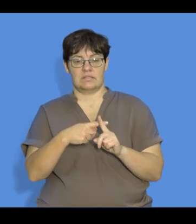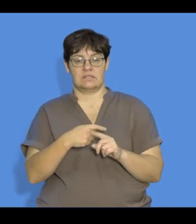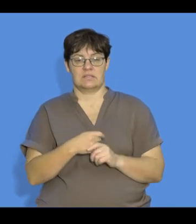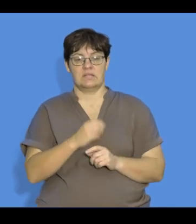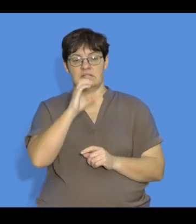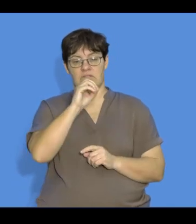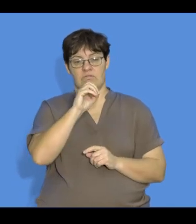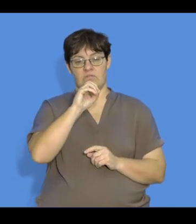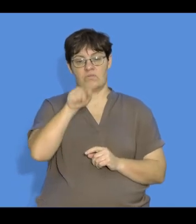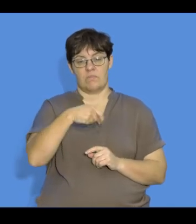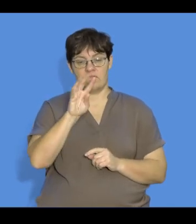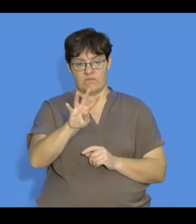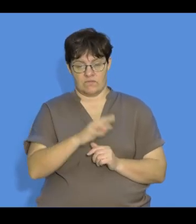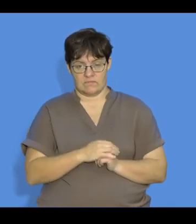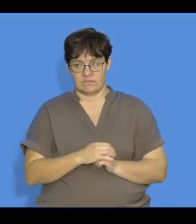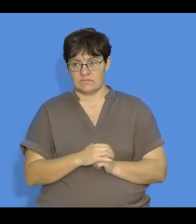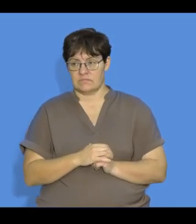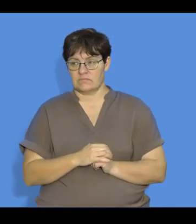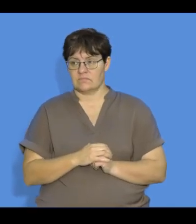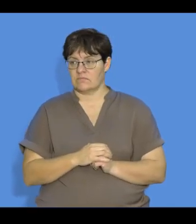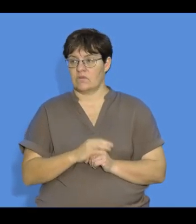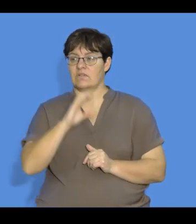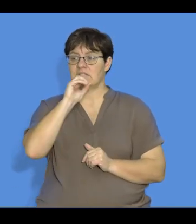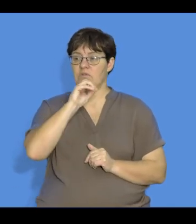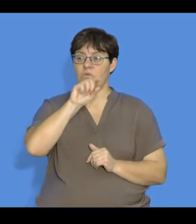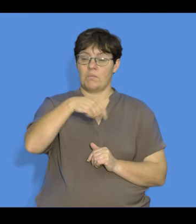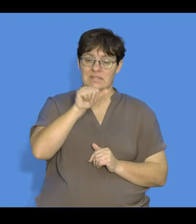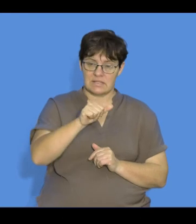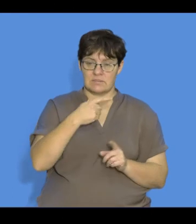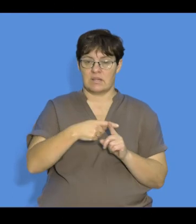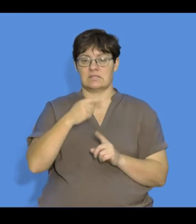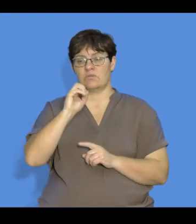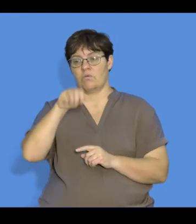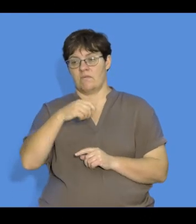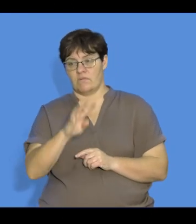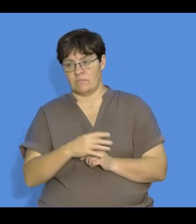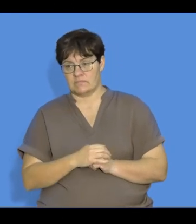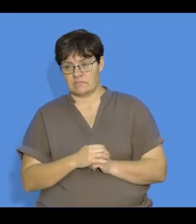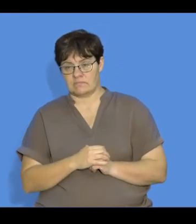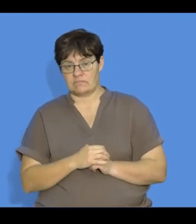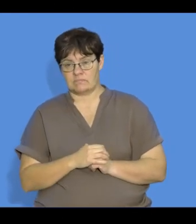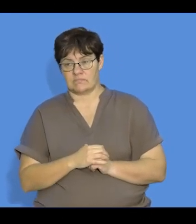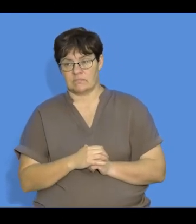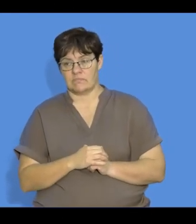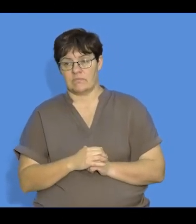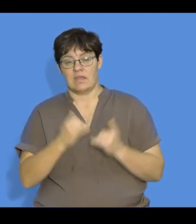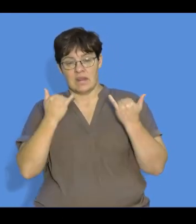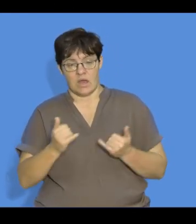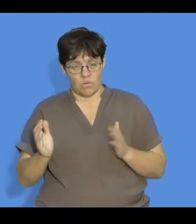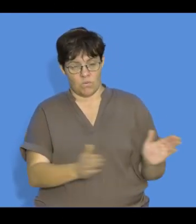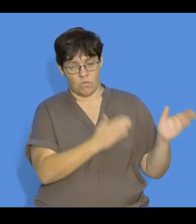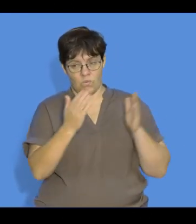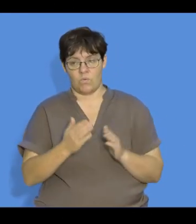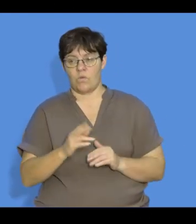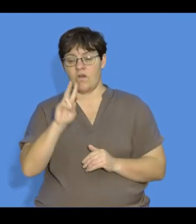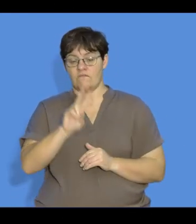the 0,4. Okay, 0,6 plus 0,4. Right. Okay, now they want us to